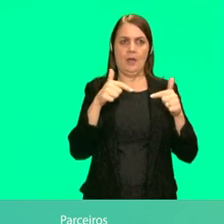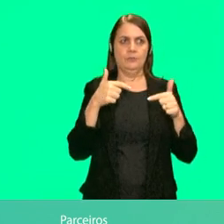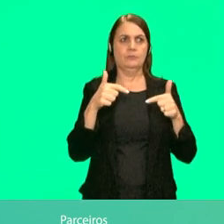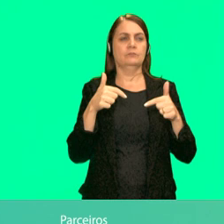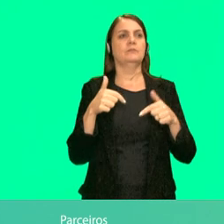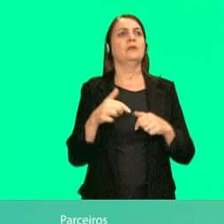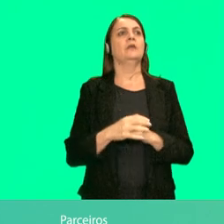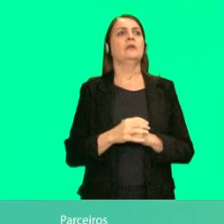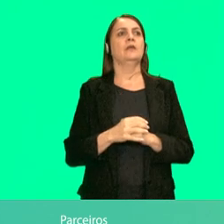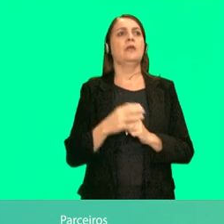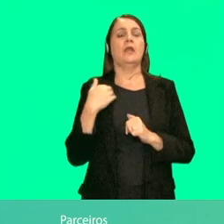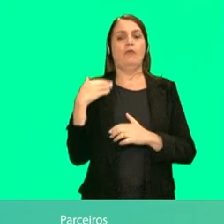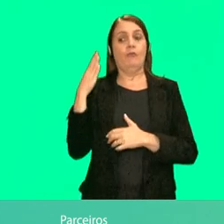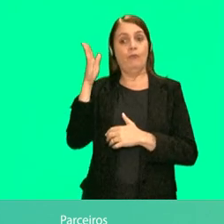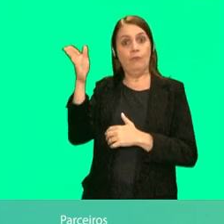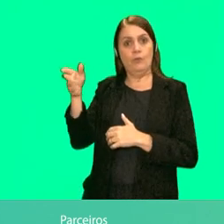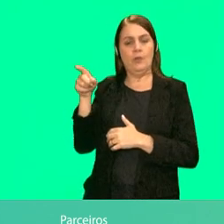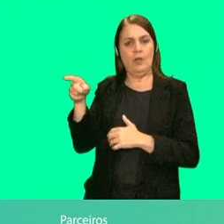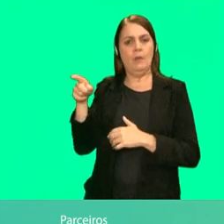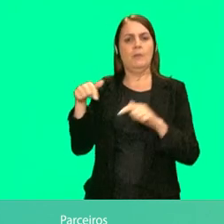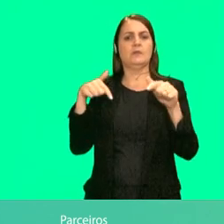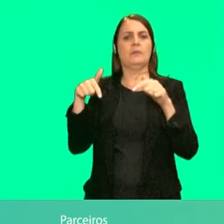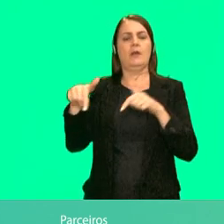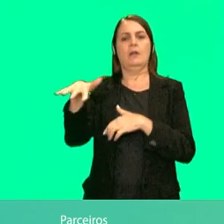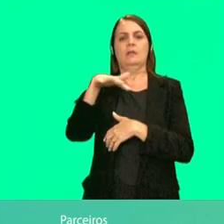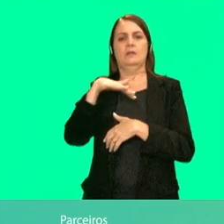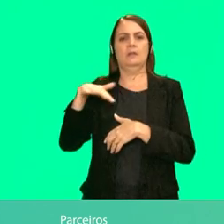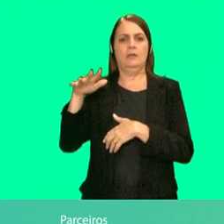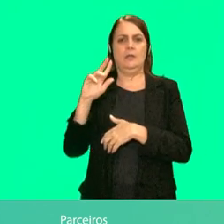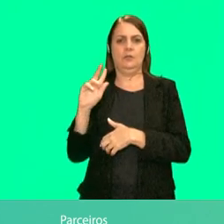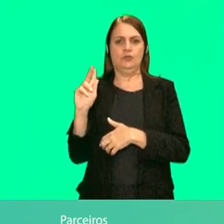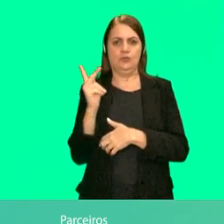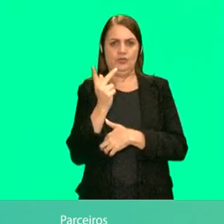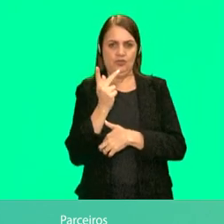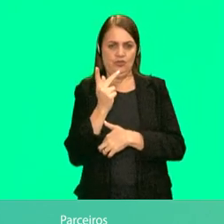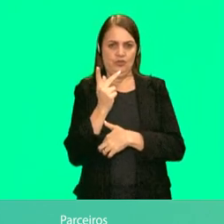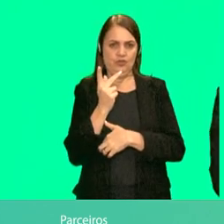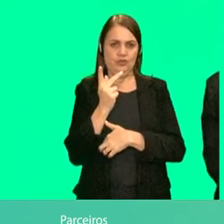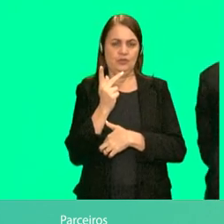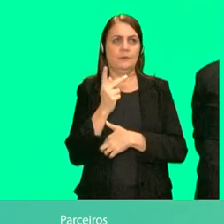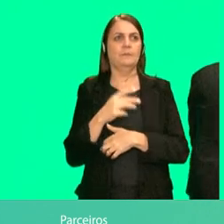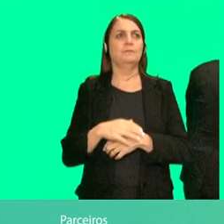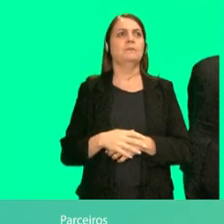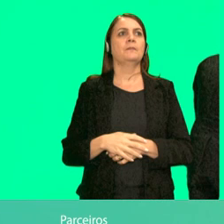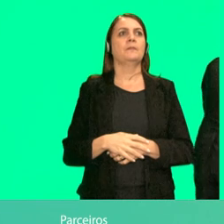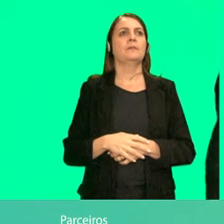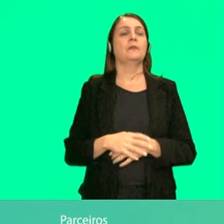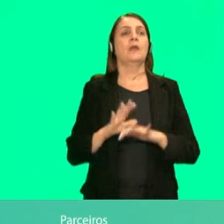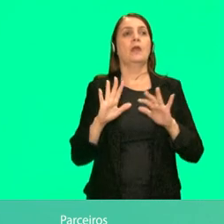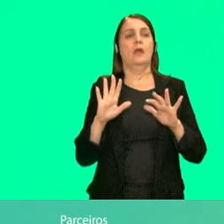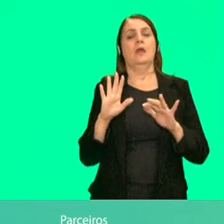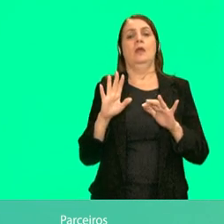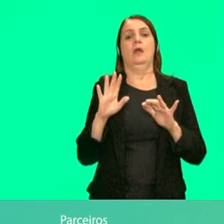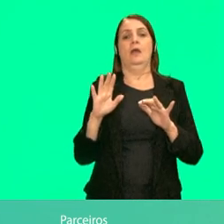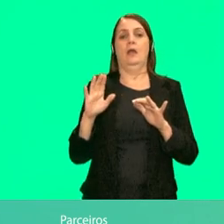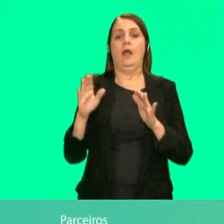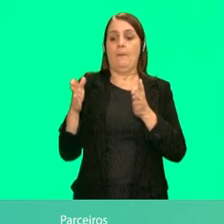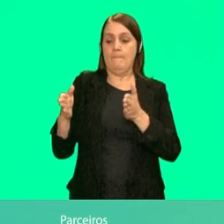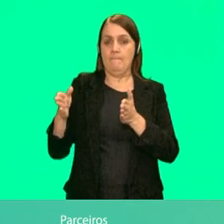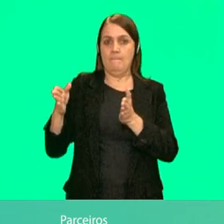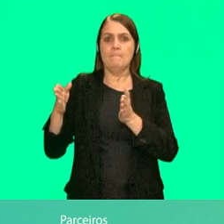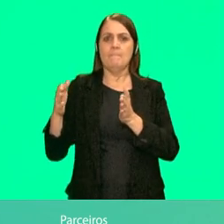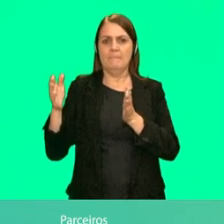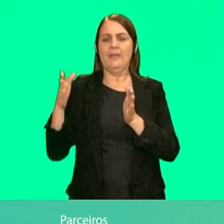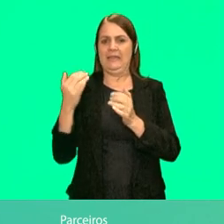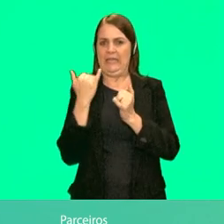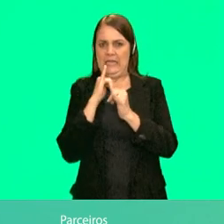laboratory in a university, and then I work with hydrogen and with